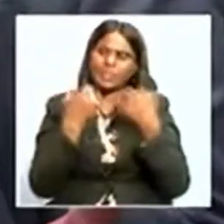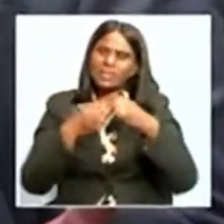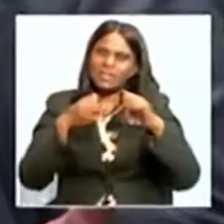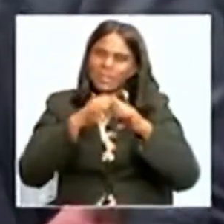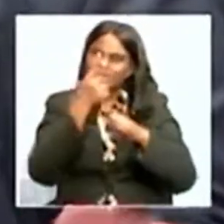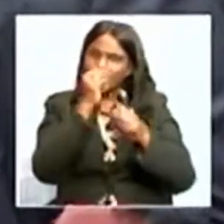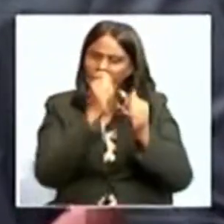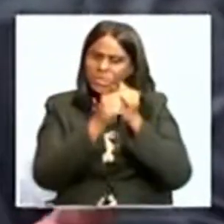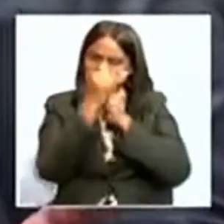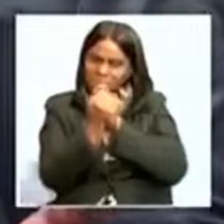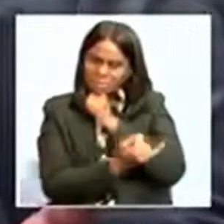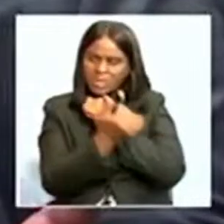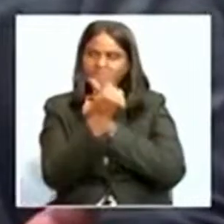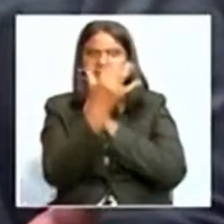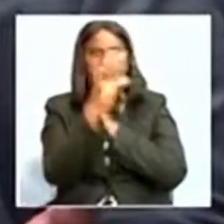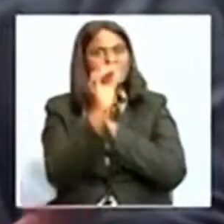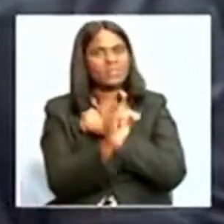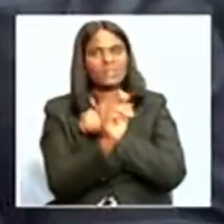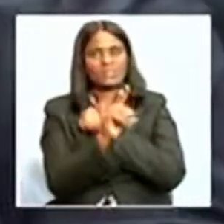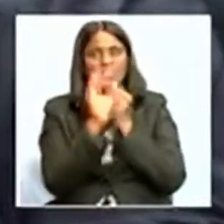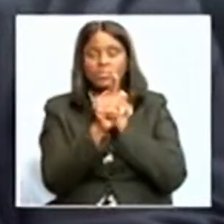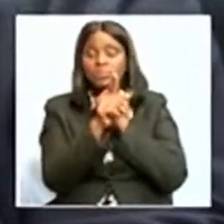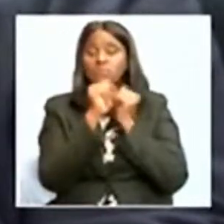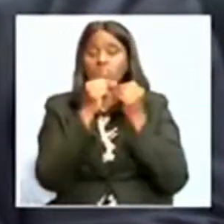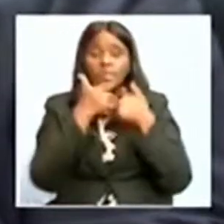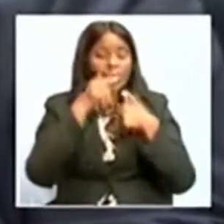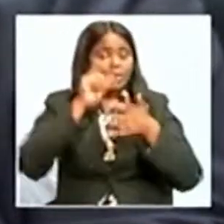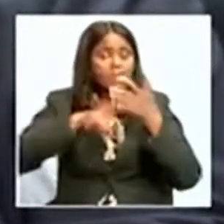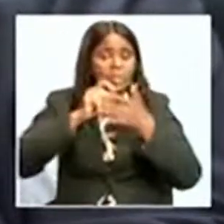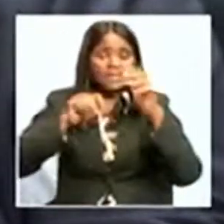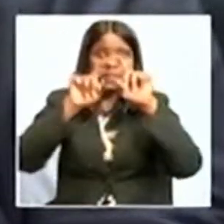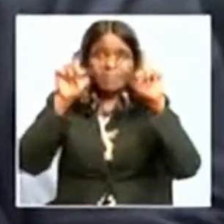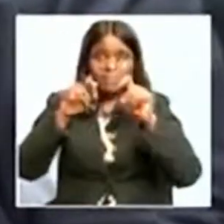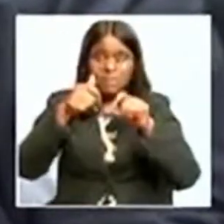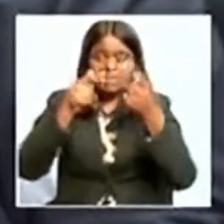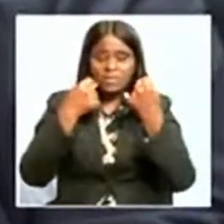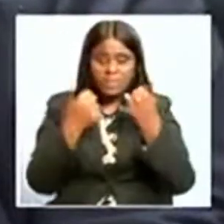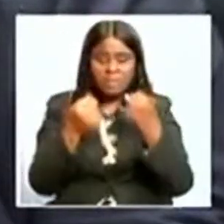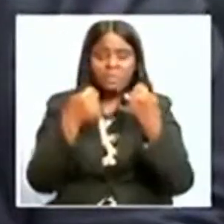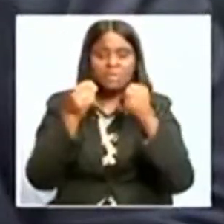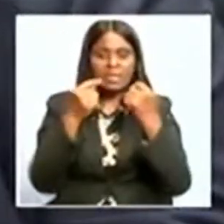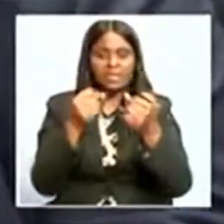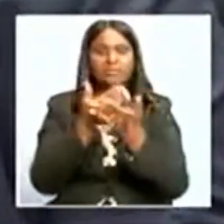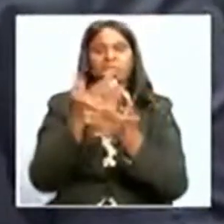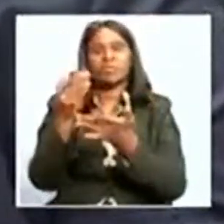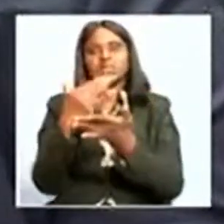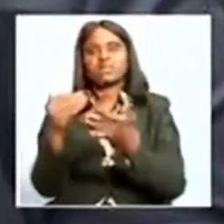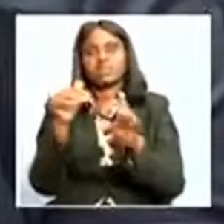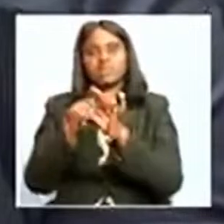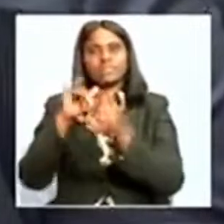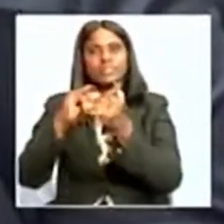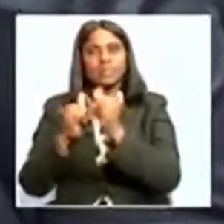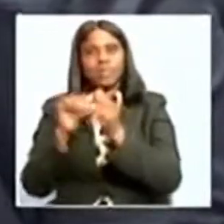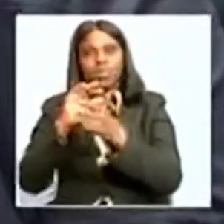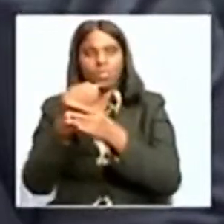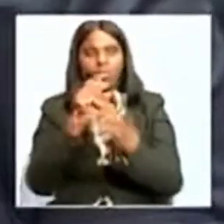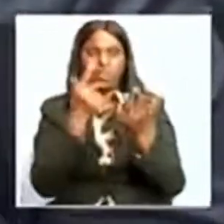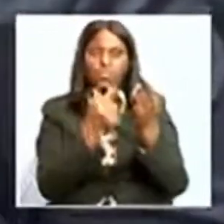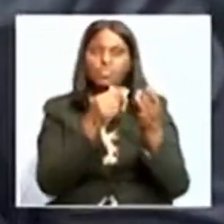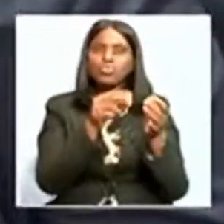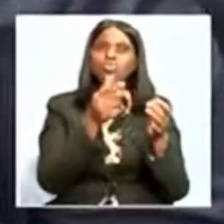they're introducing, 15%. If you don't have a tax clearance certificate, you are trying to buy something in South Africa or the UK,